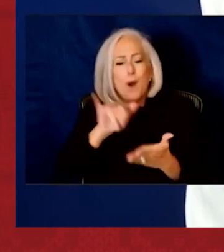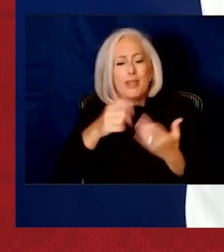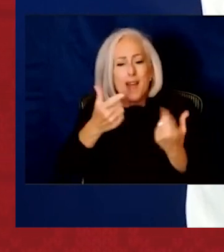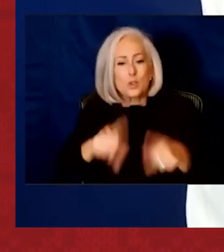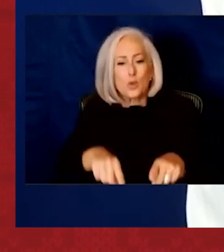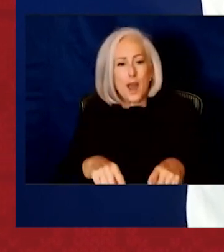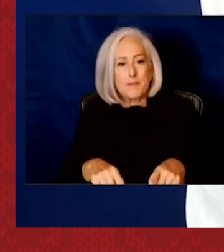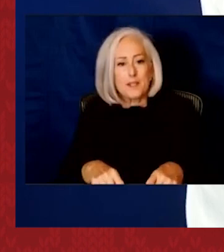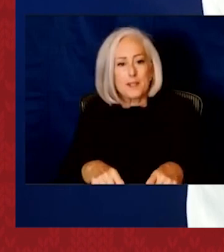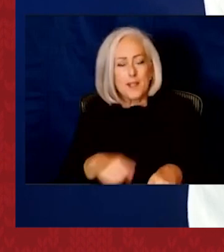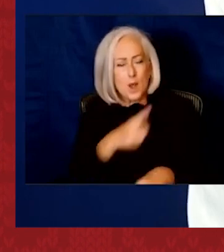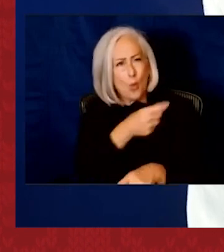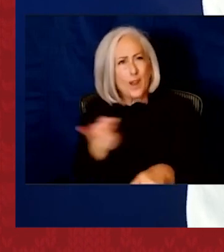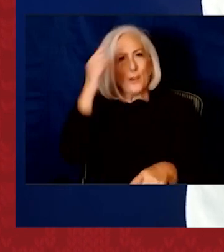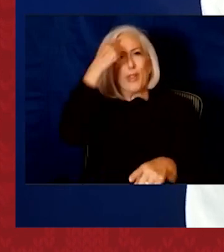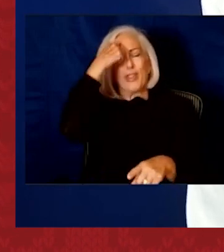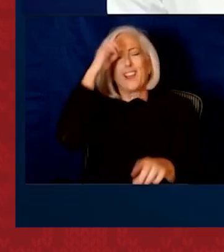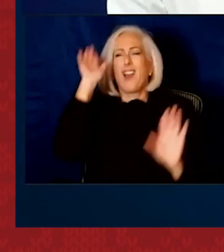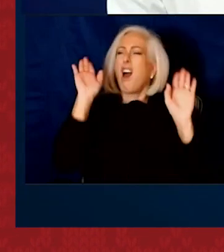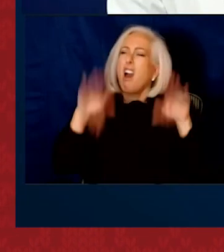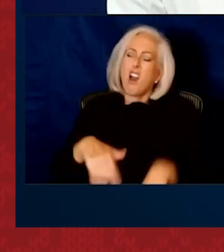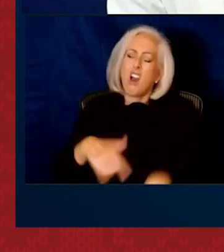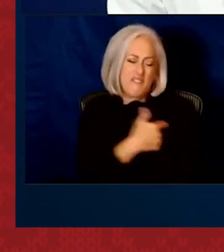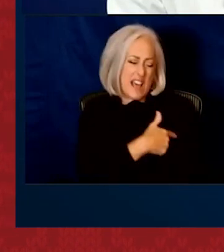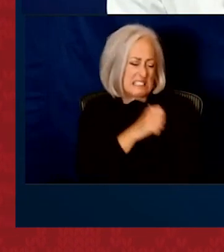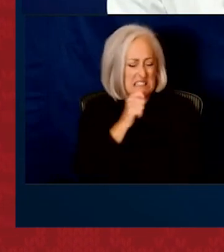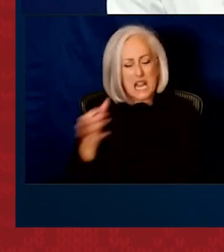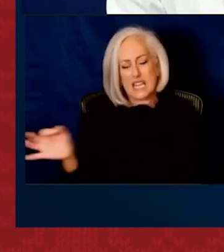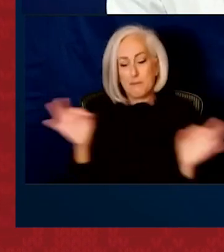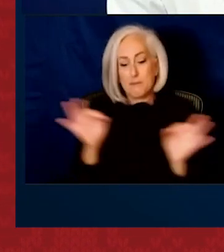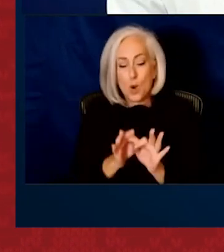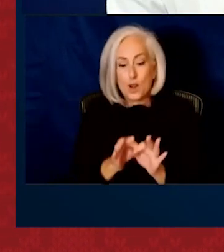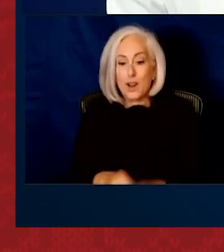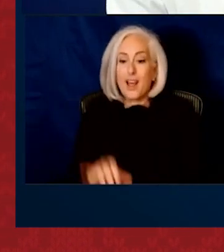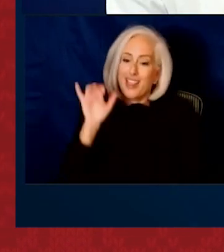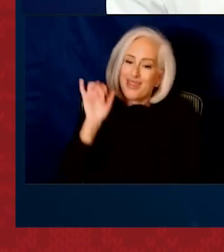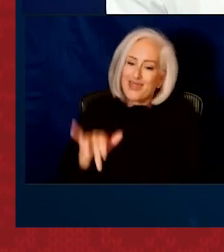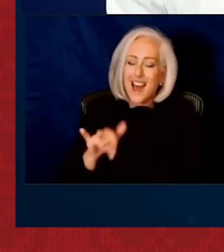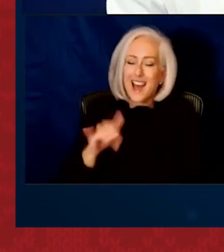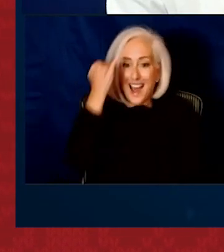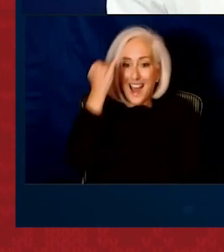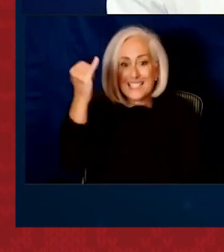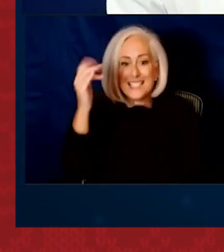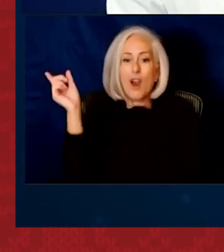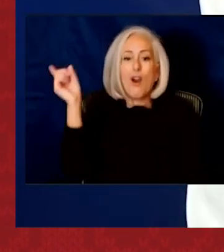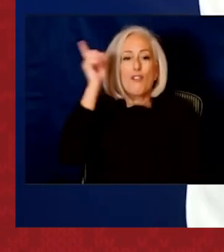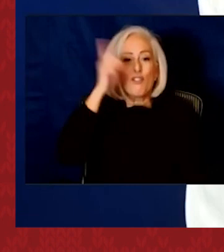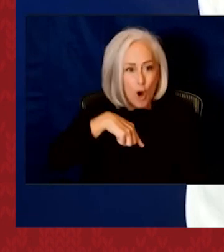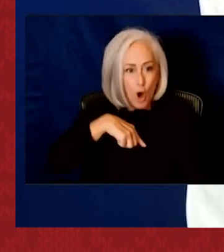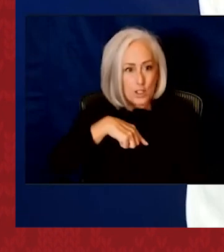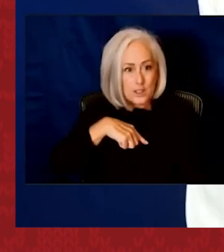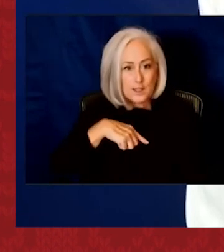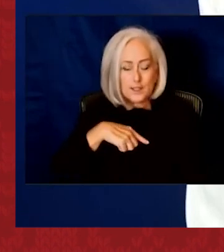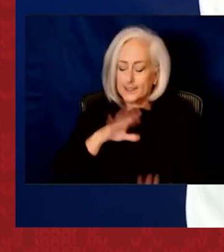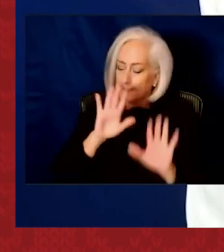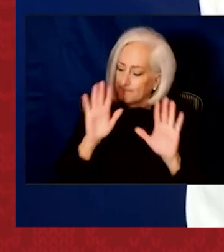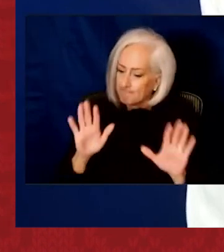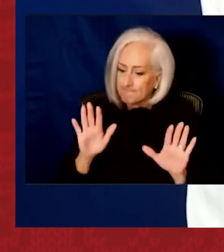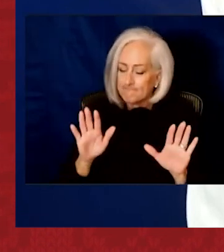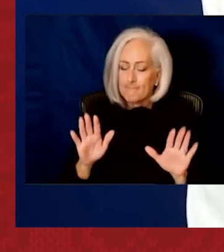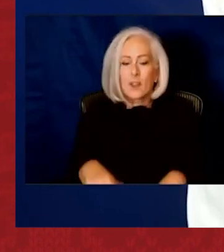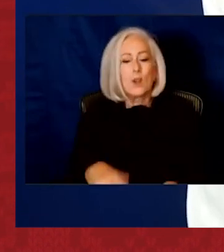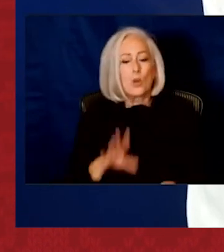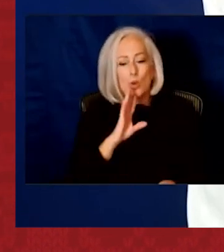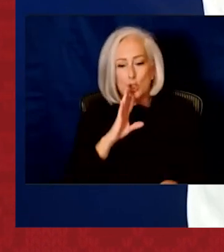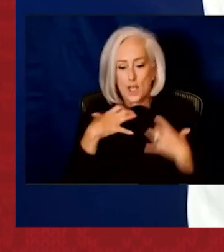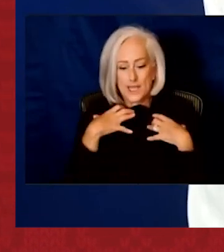important is such a fabrication. Yeah. It's just false. Yeah. It's like, okay, guys, stay in your lane. We'll stay in our lane. We're going to talk healthcare. You stay in